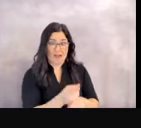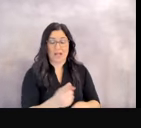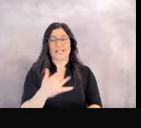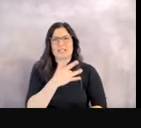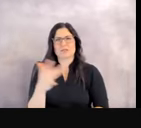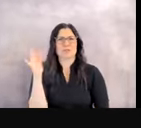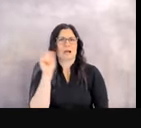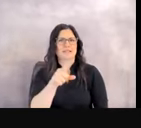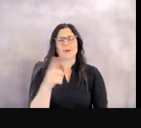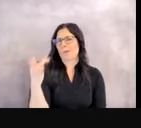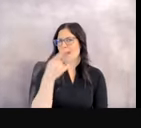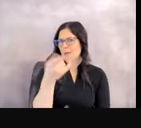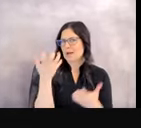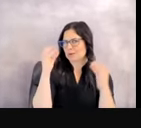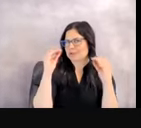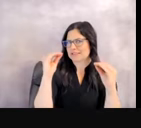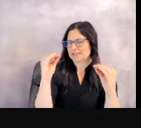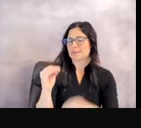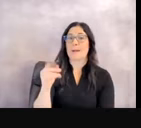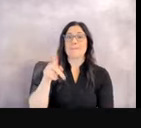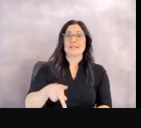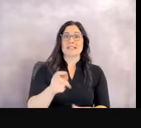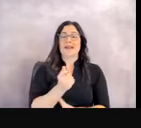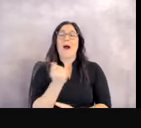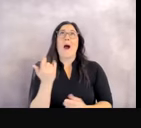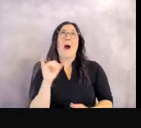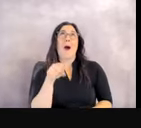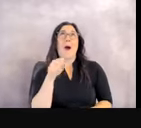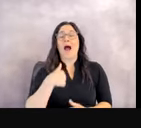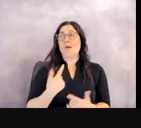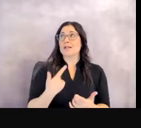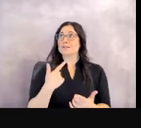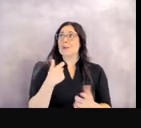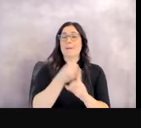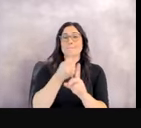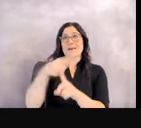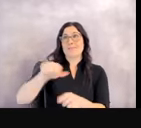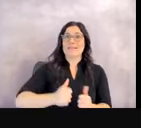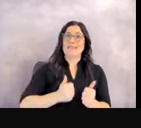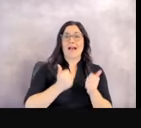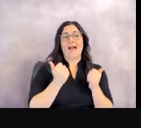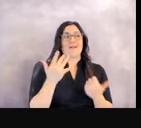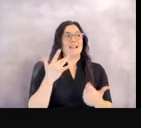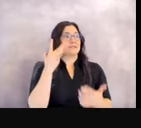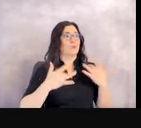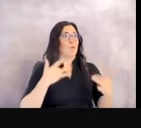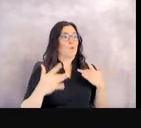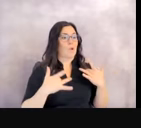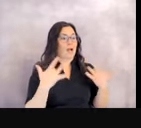why do you want to teach? And the person lights up, oh, because I want to impact lives, or I get such joy when I see students get